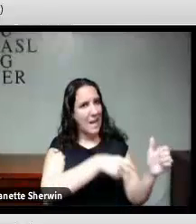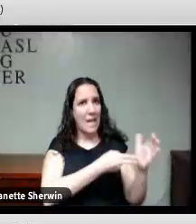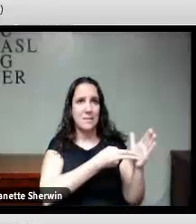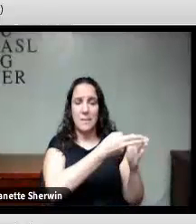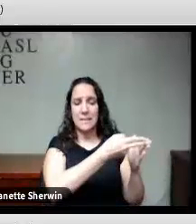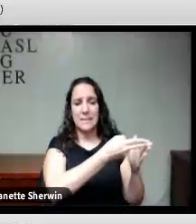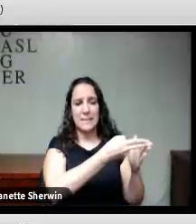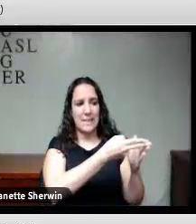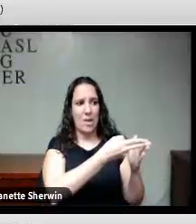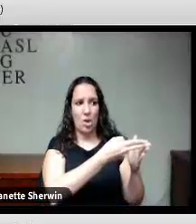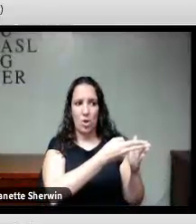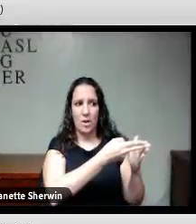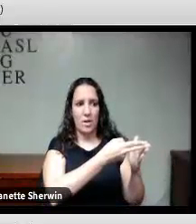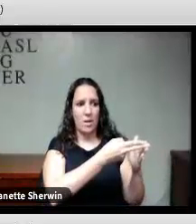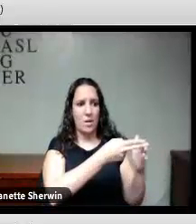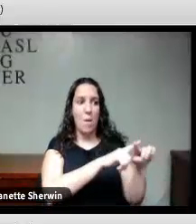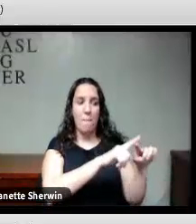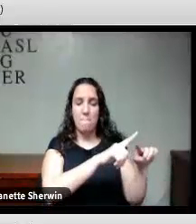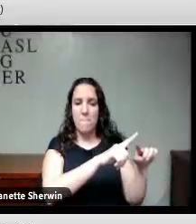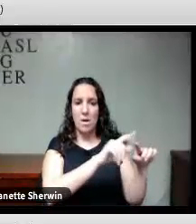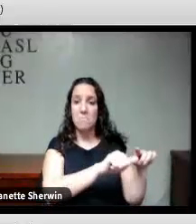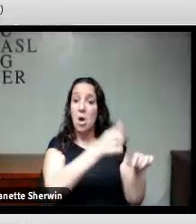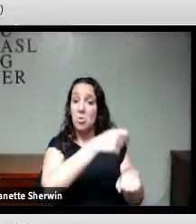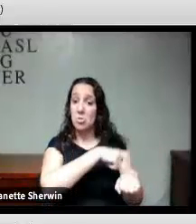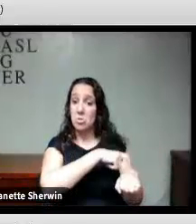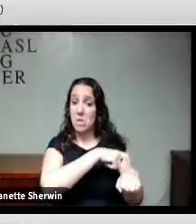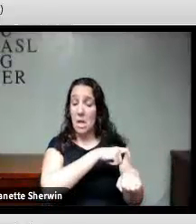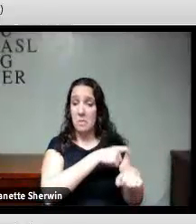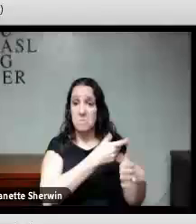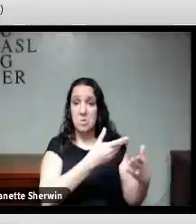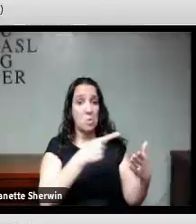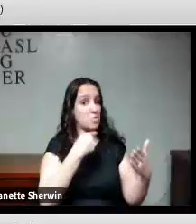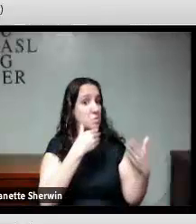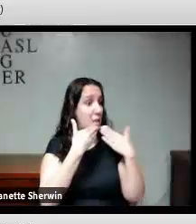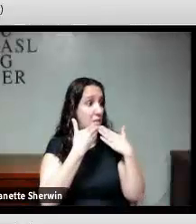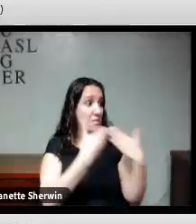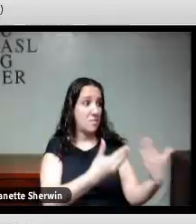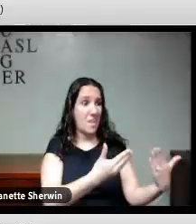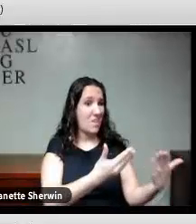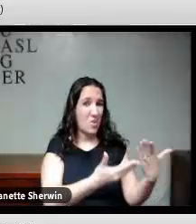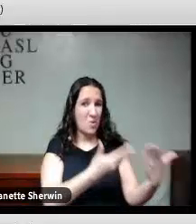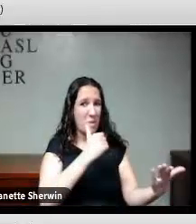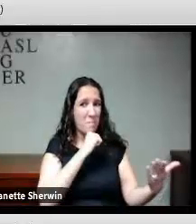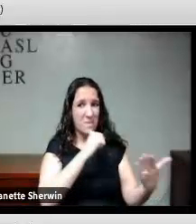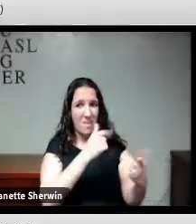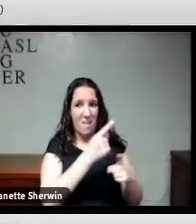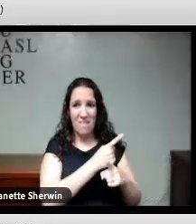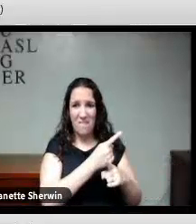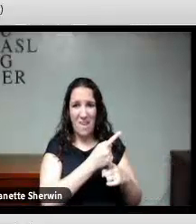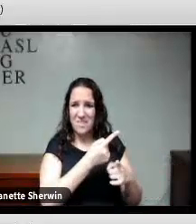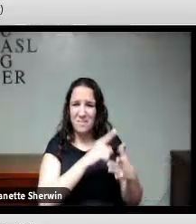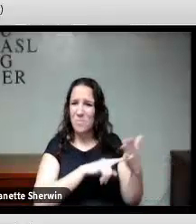any other times when saying thank you might not really be all that effective that you can think of?